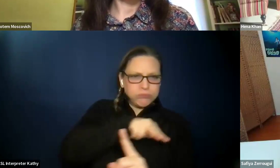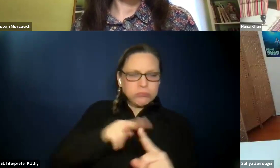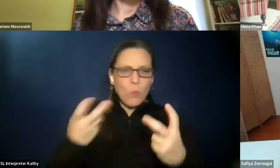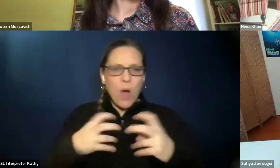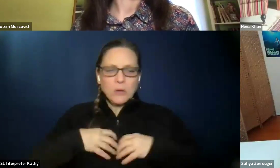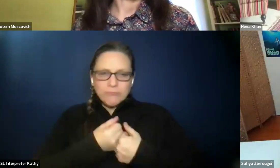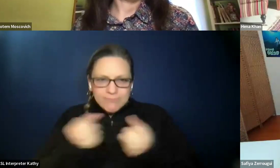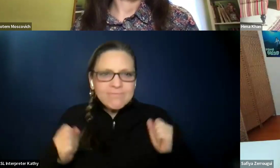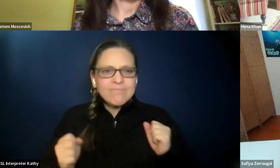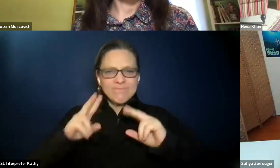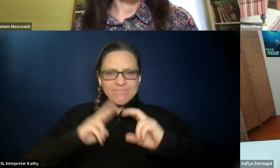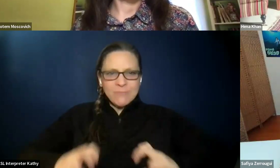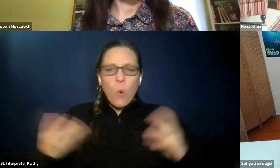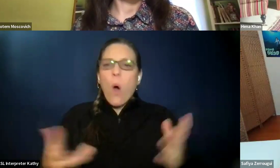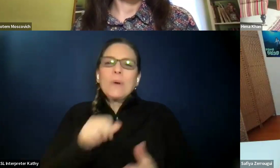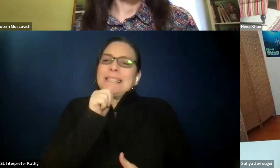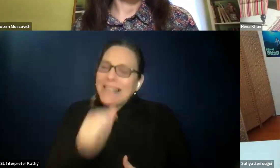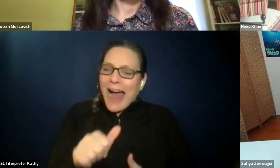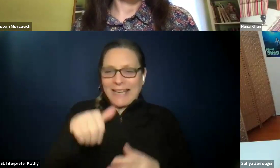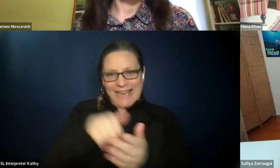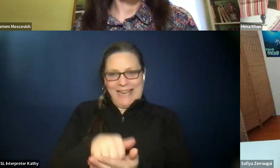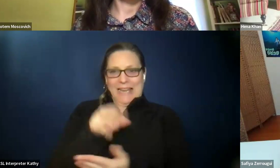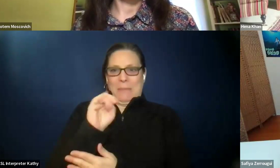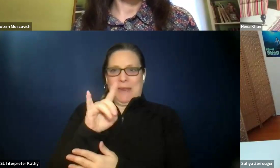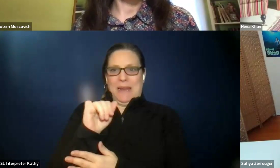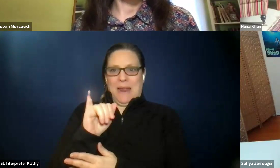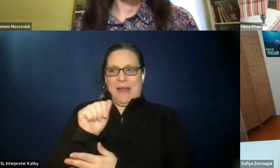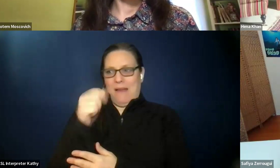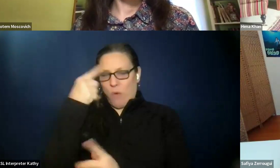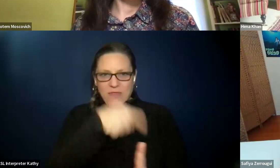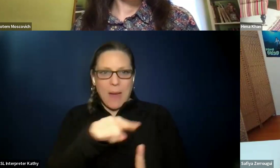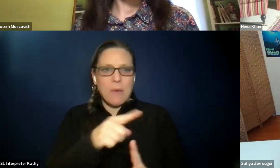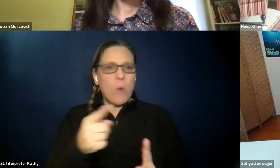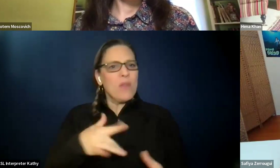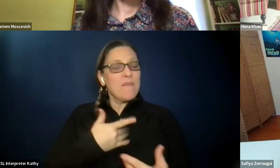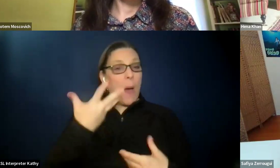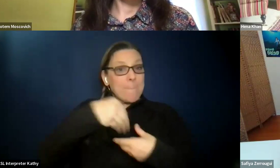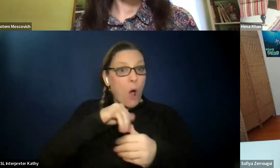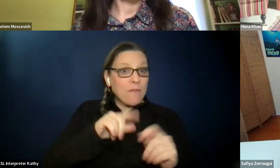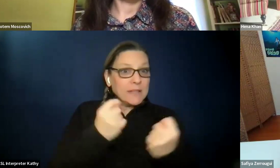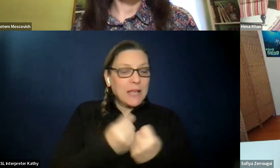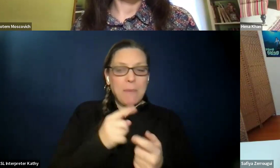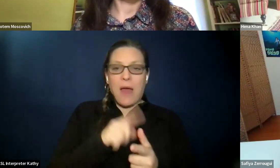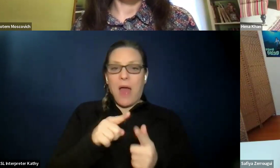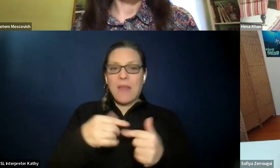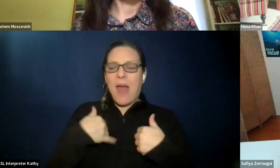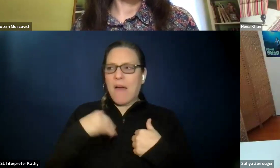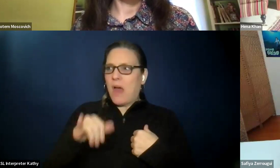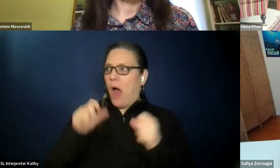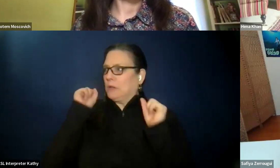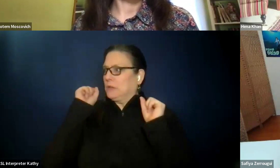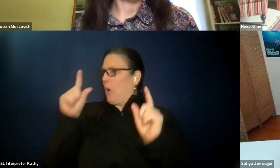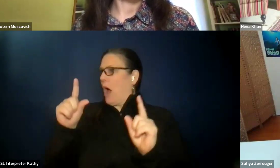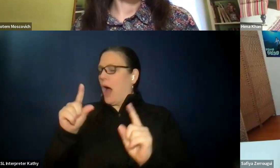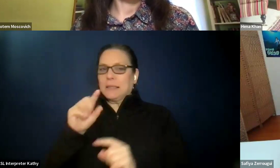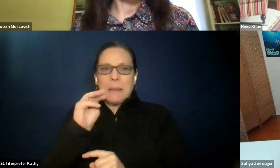wasn't written up about them and what it was really like to be on the team, to suddenly get this surprise media coverage that they